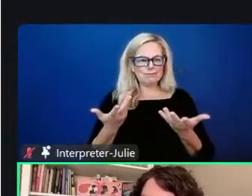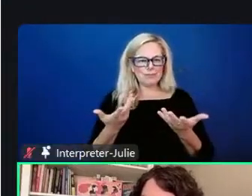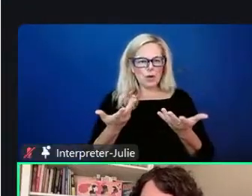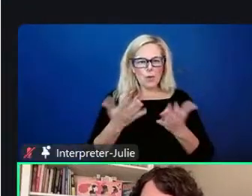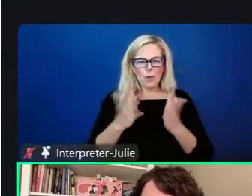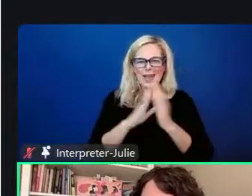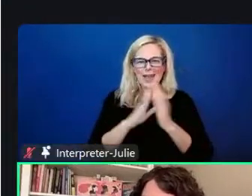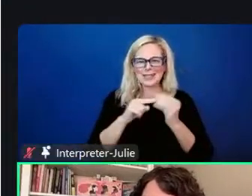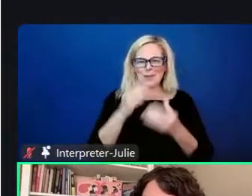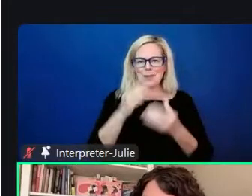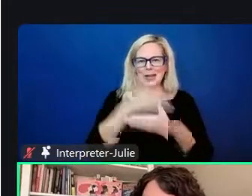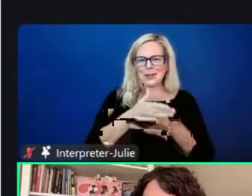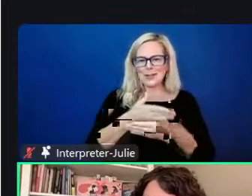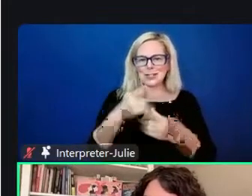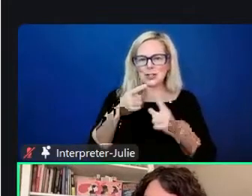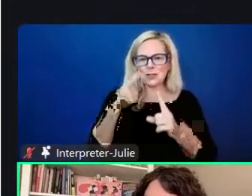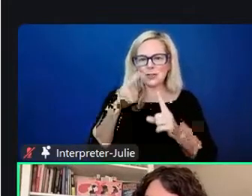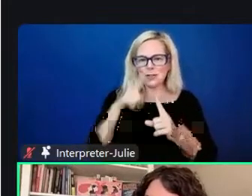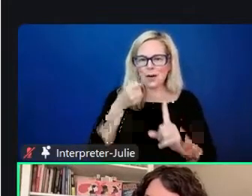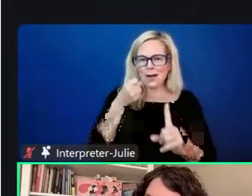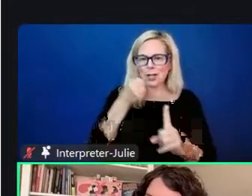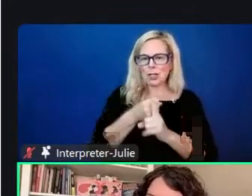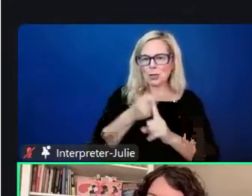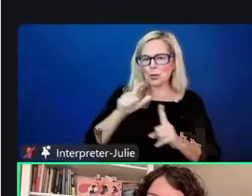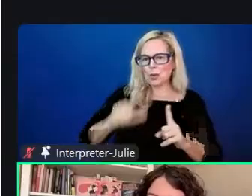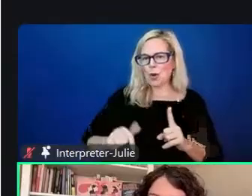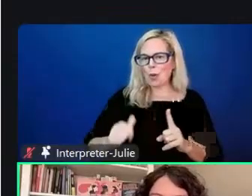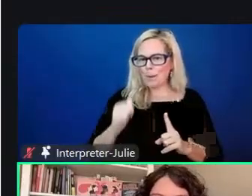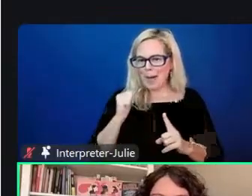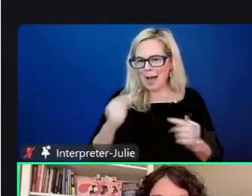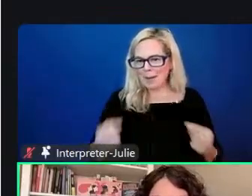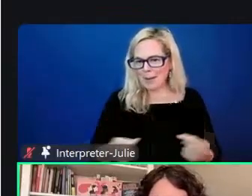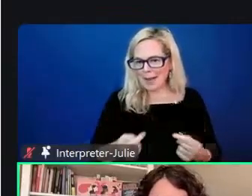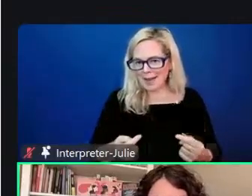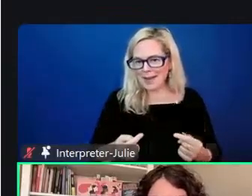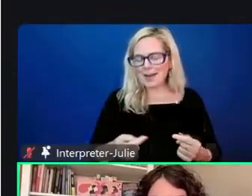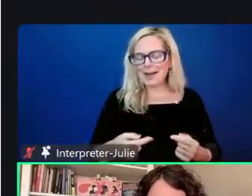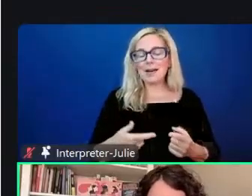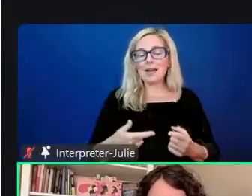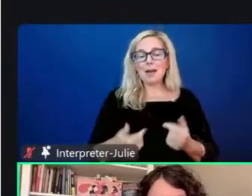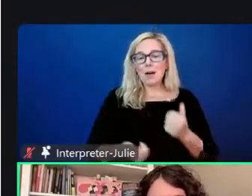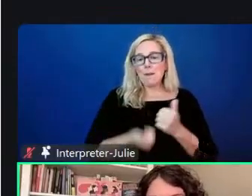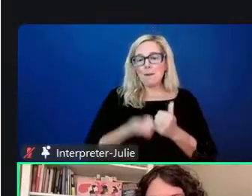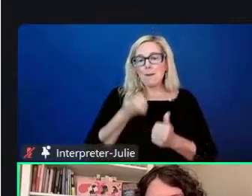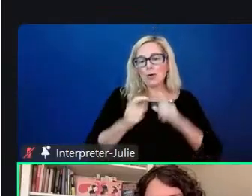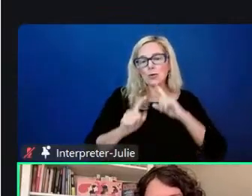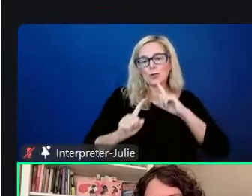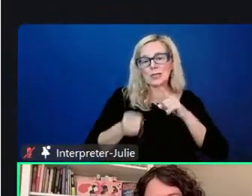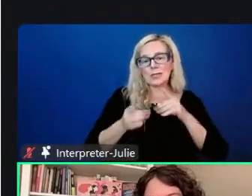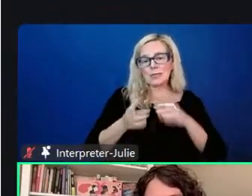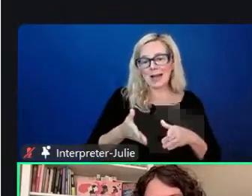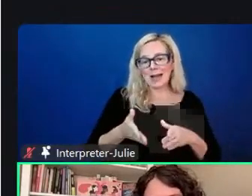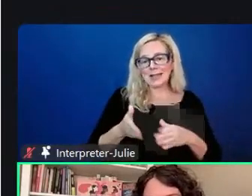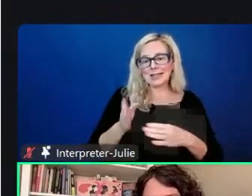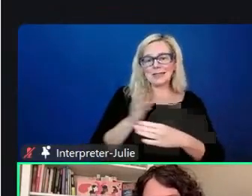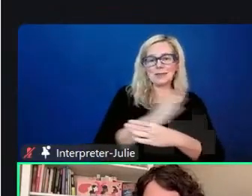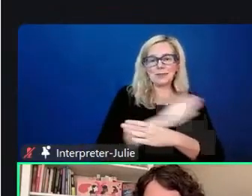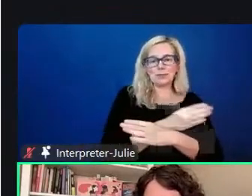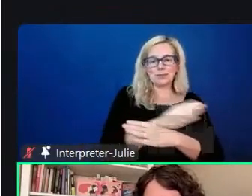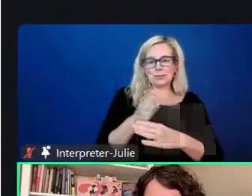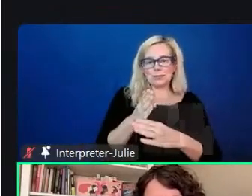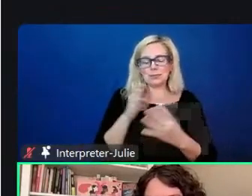pain, a majority of respondents were spread between heat,